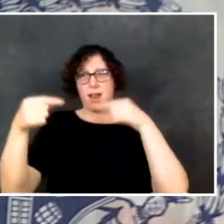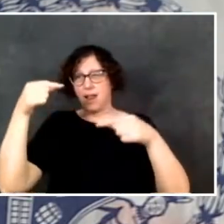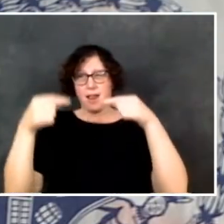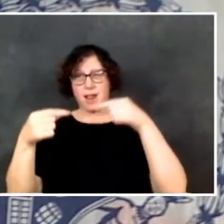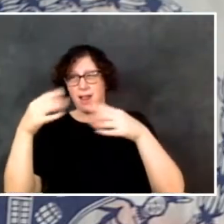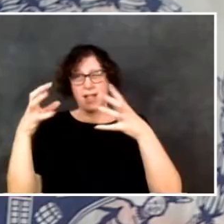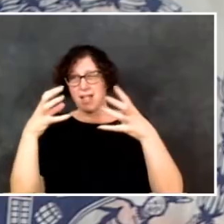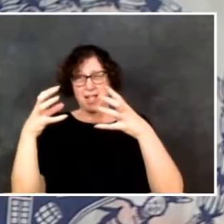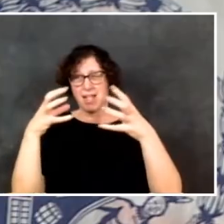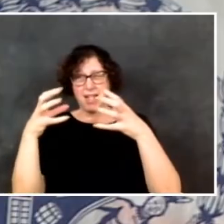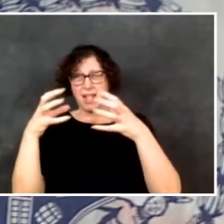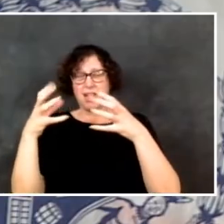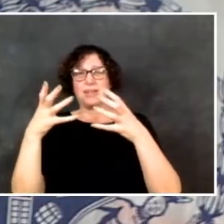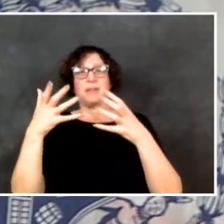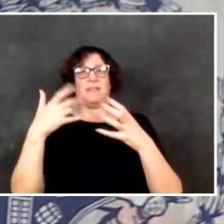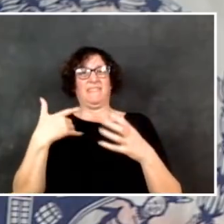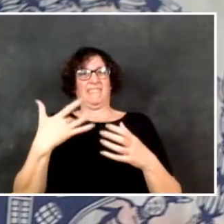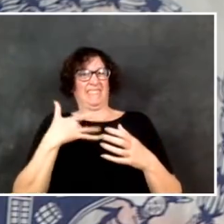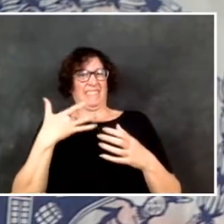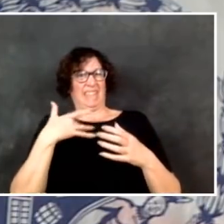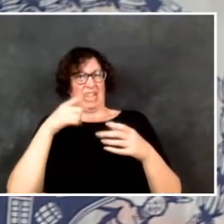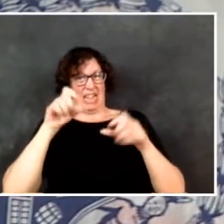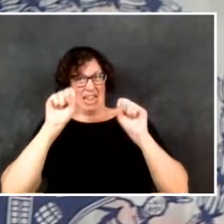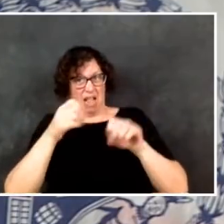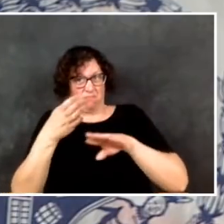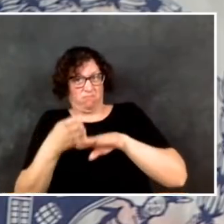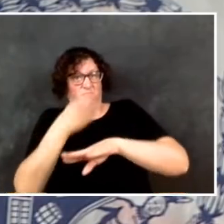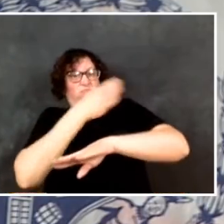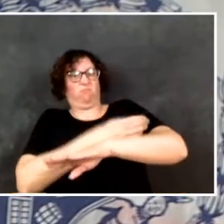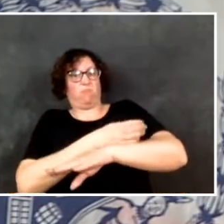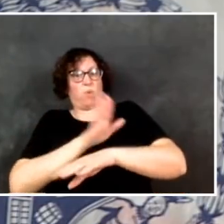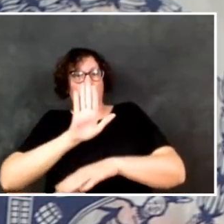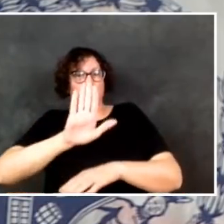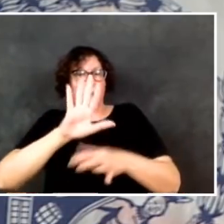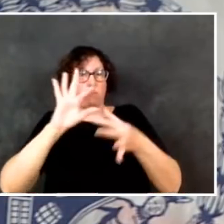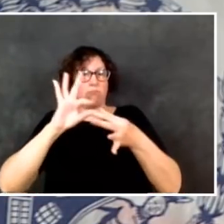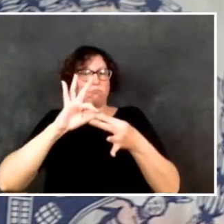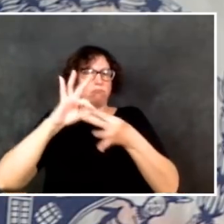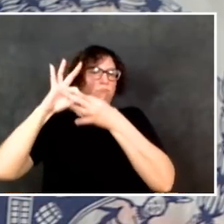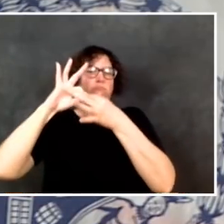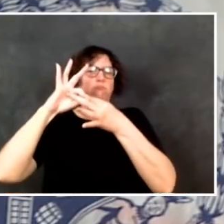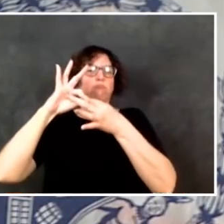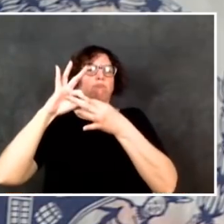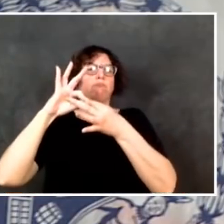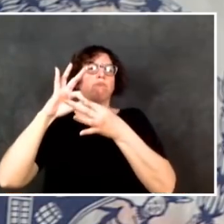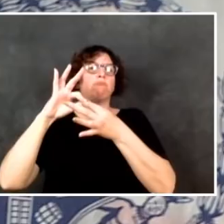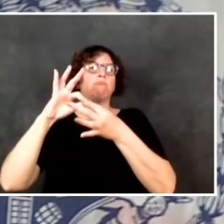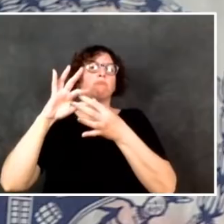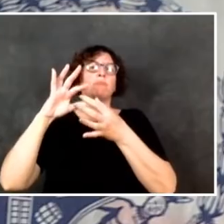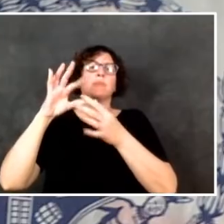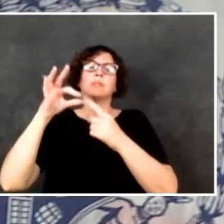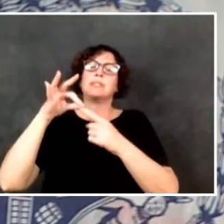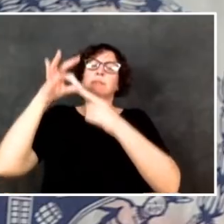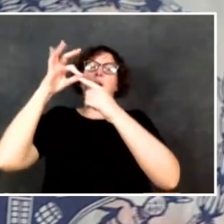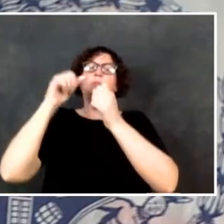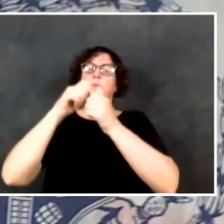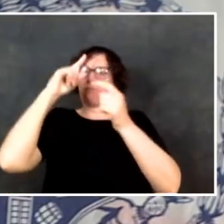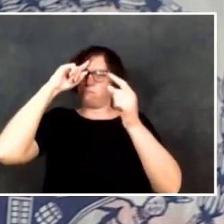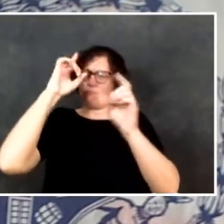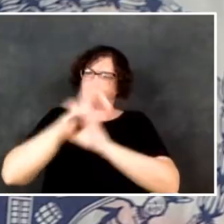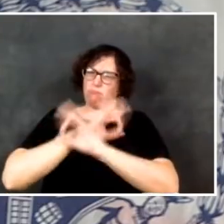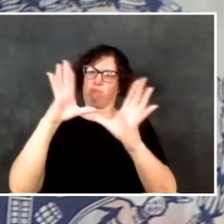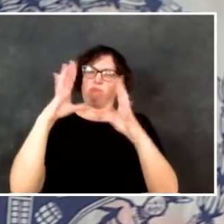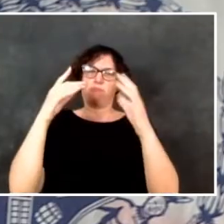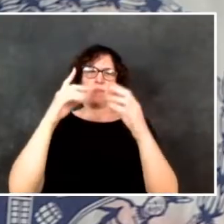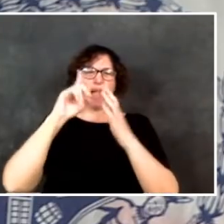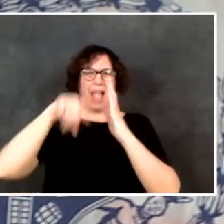to improve you guys' relations, especially during moments of crisis? Jeff, I think